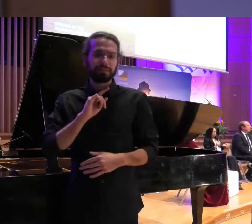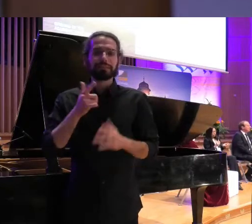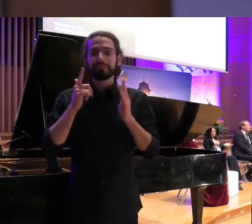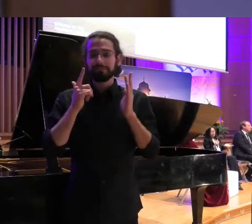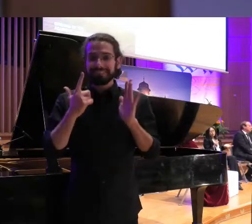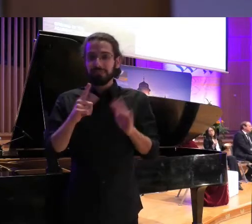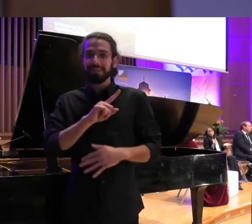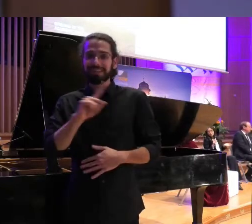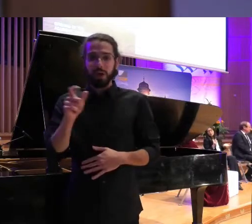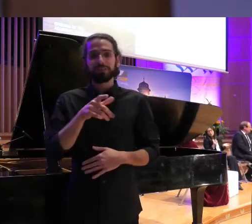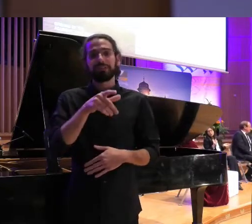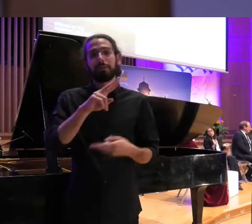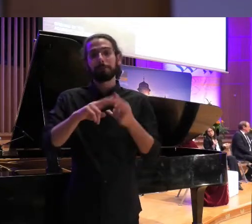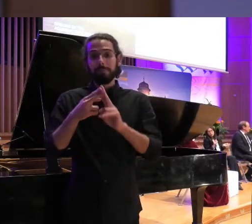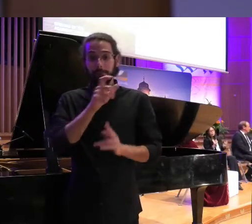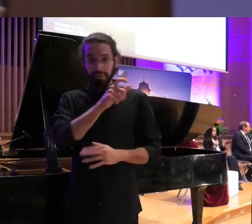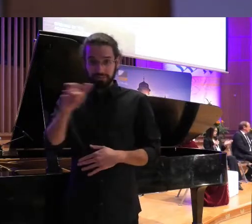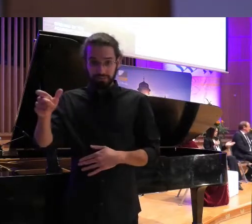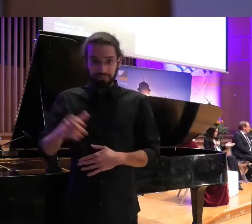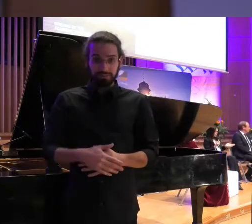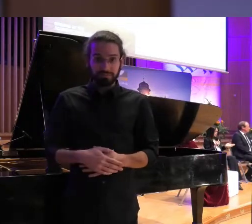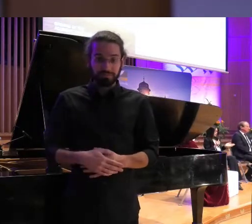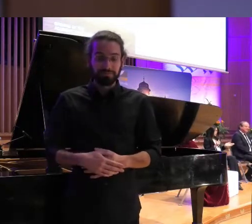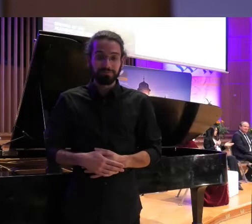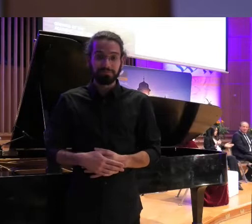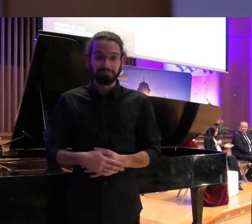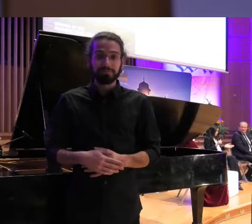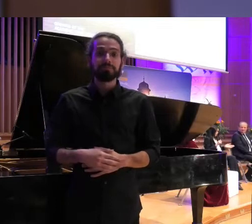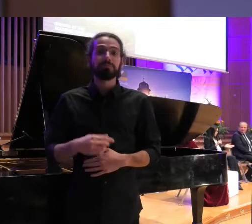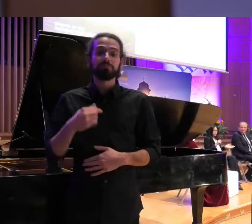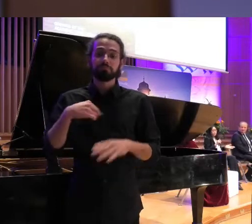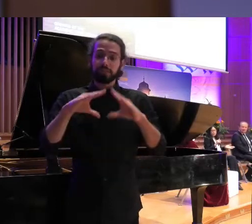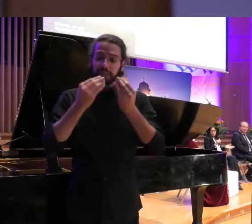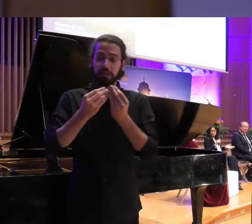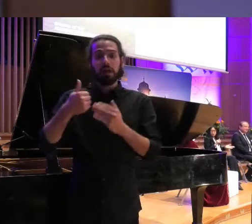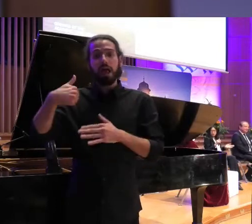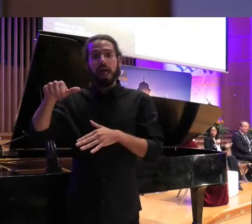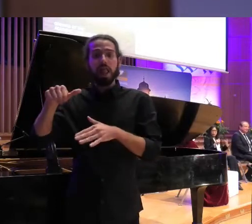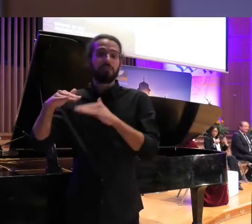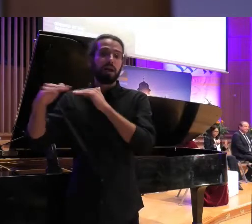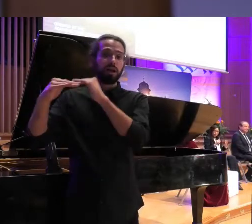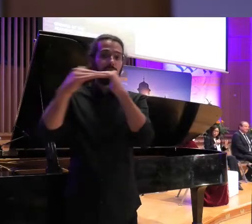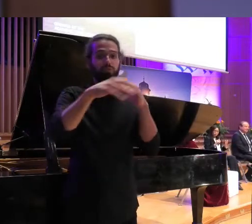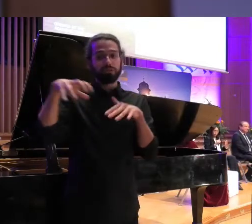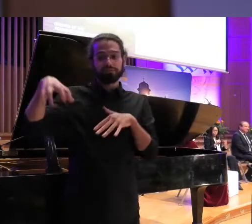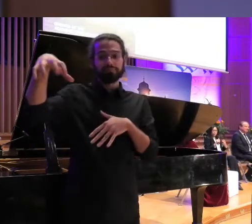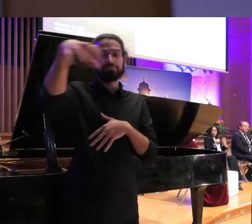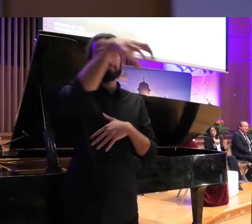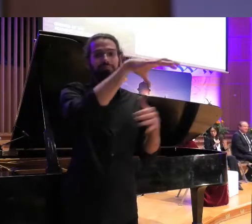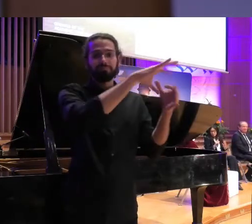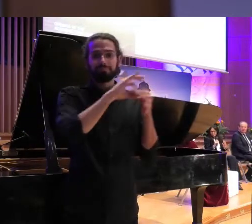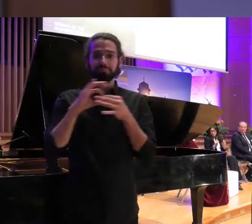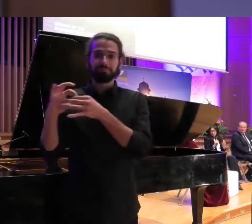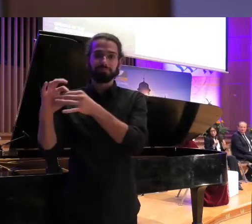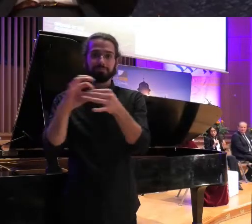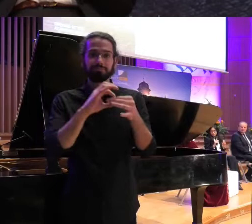have altogether 13 institutes worldwide, spread over 11 countries. The Institute for Environment